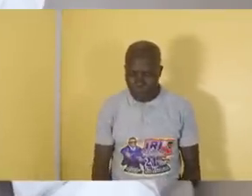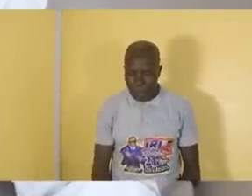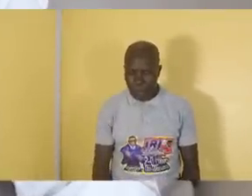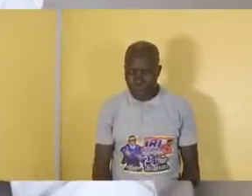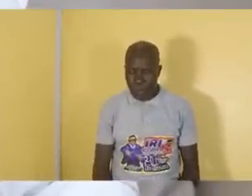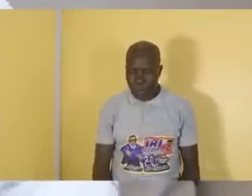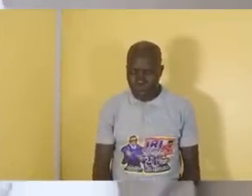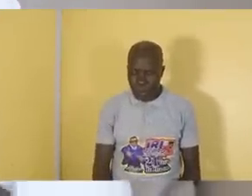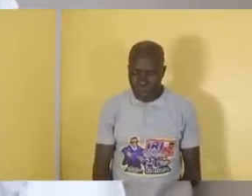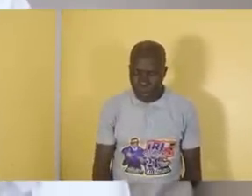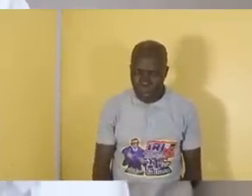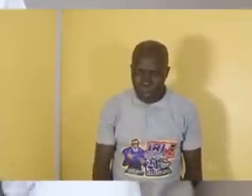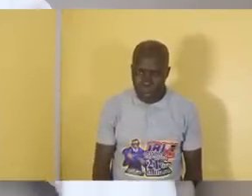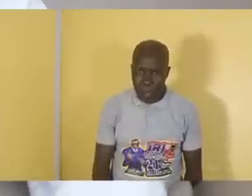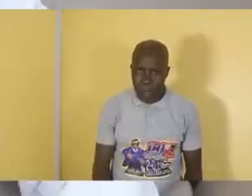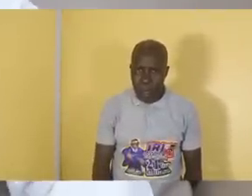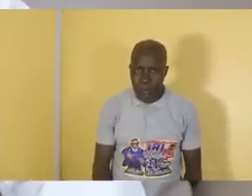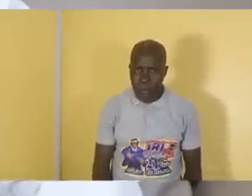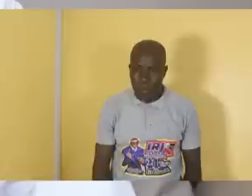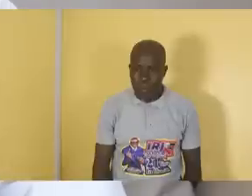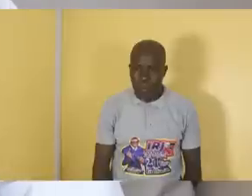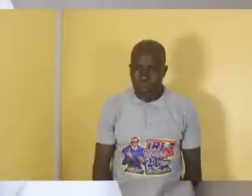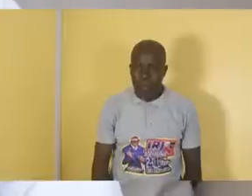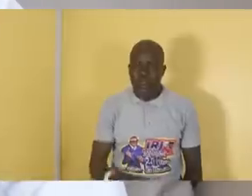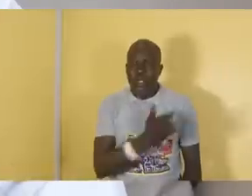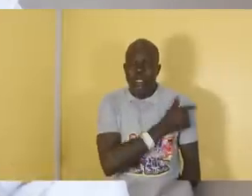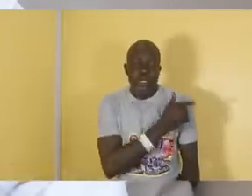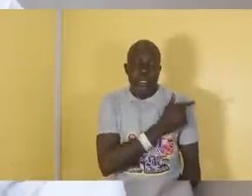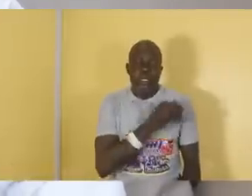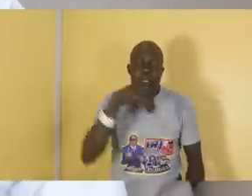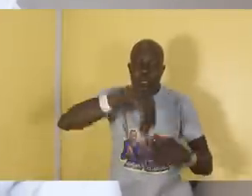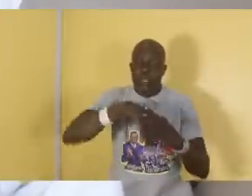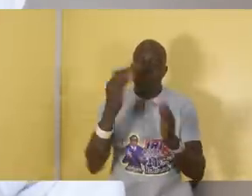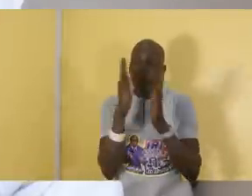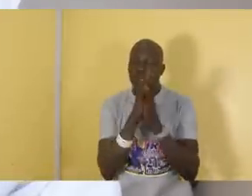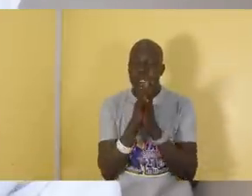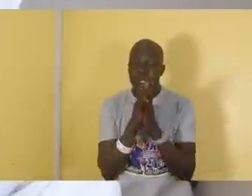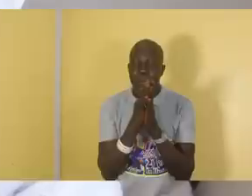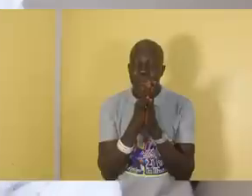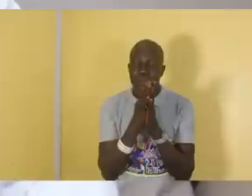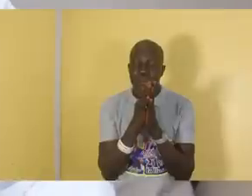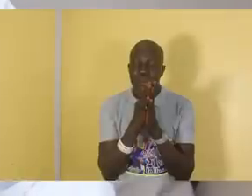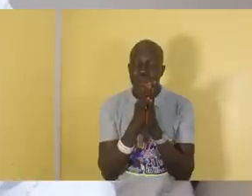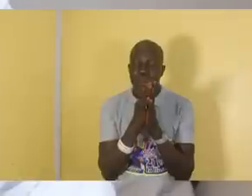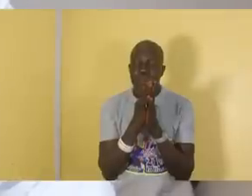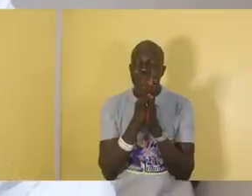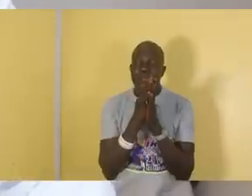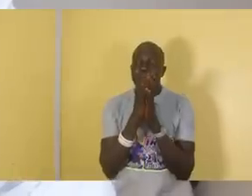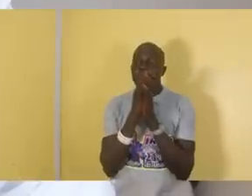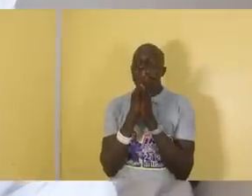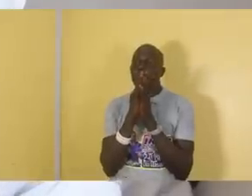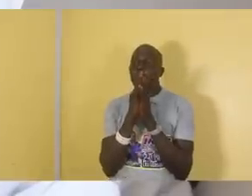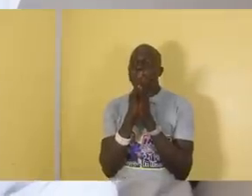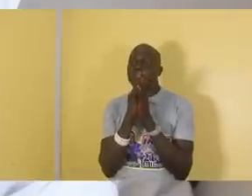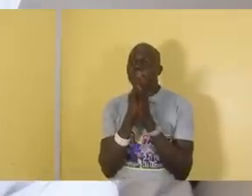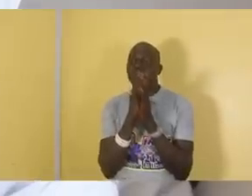some question? What did they put on your own? That business is prayer. Yes. Or DSC. Or DSC.